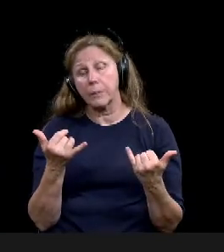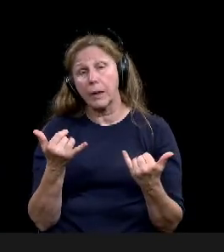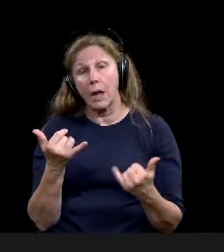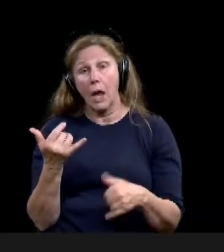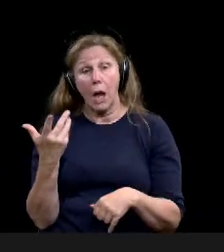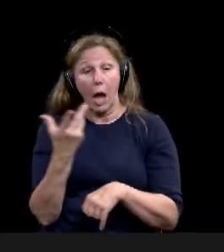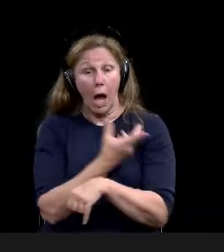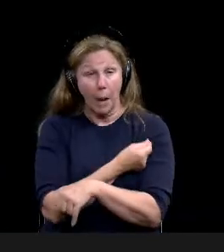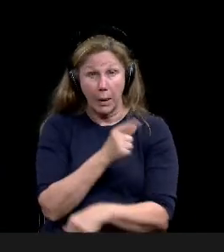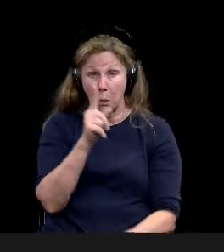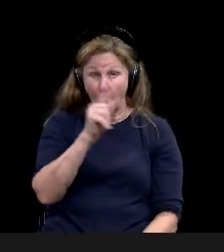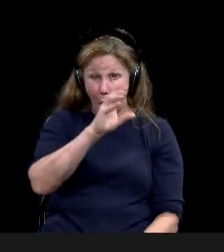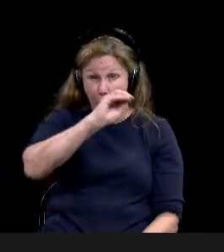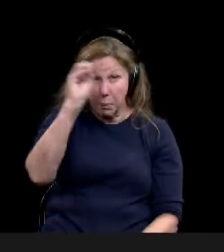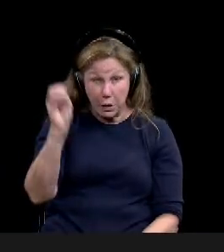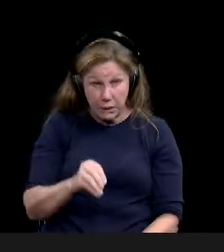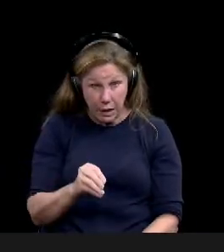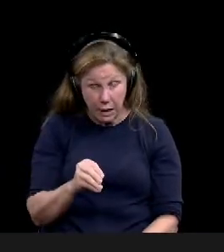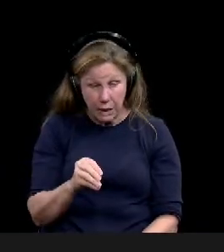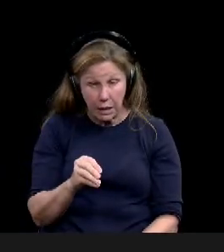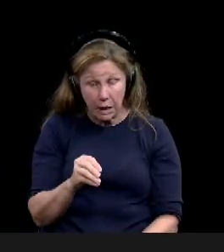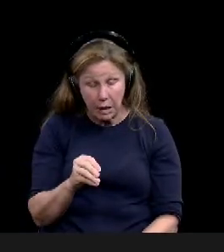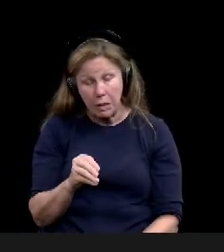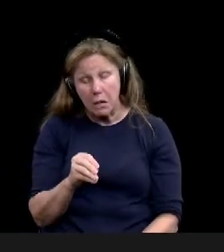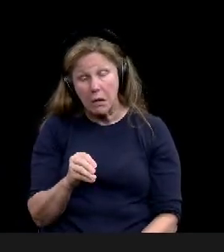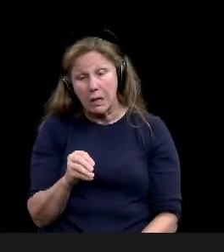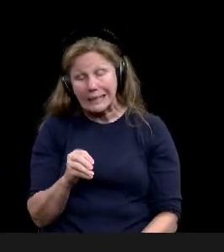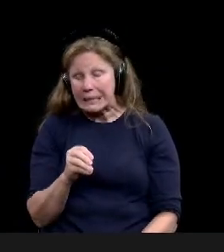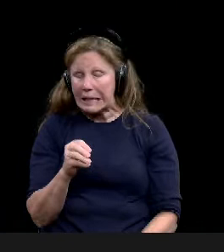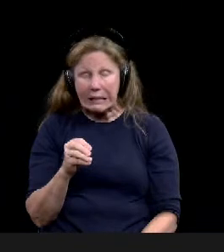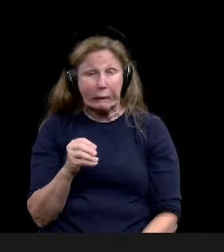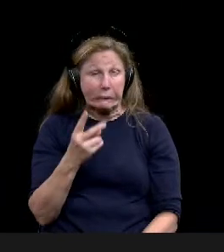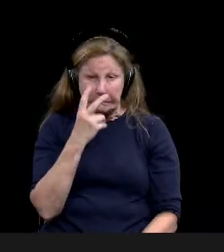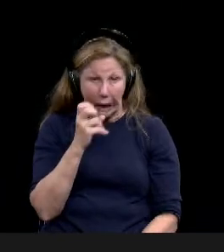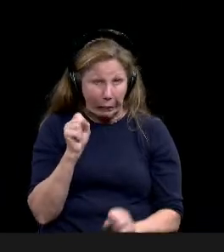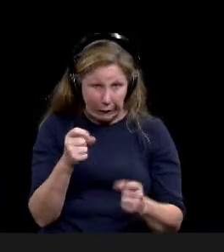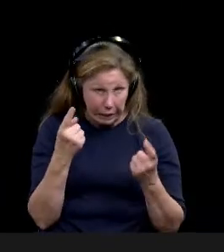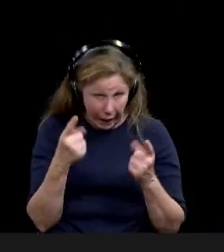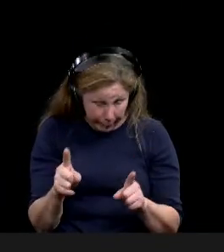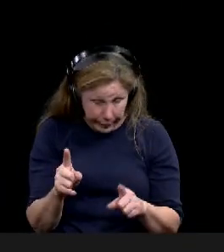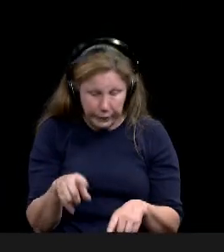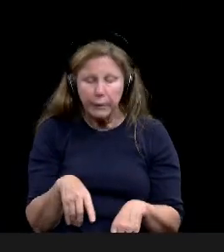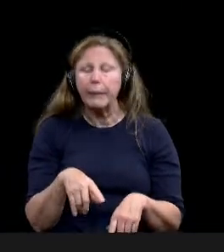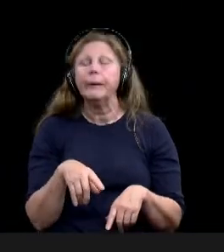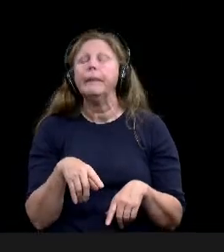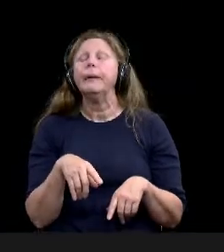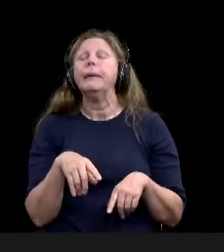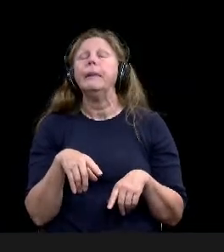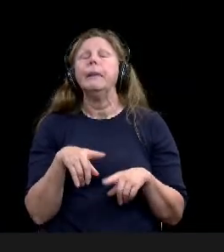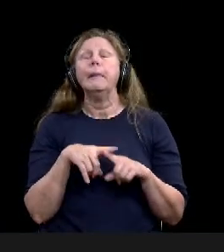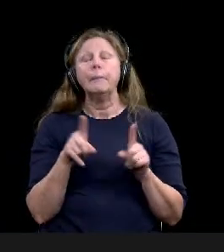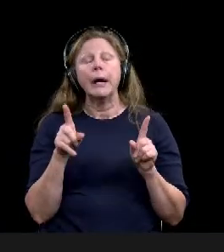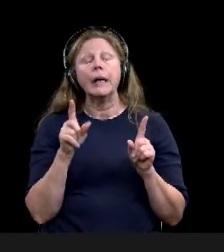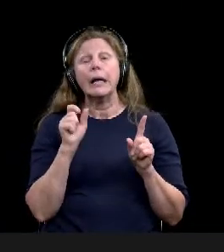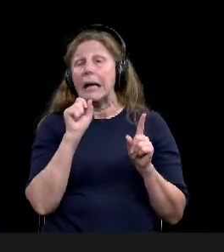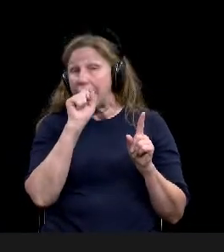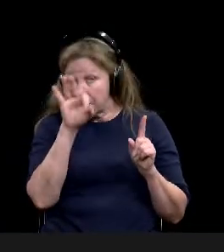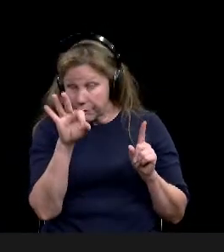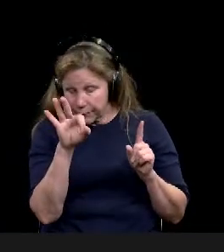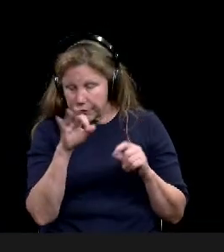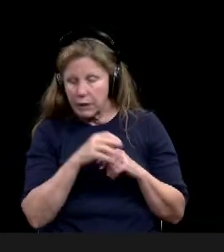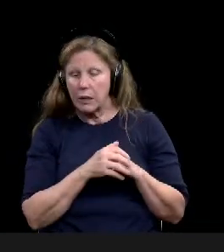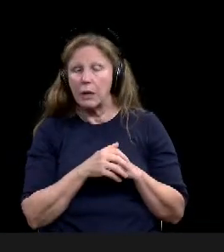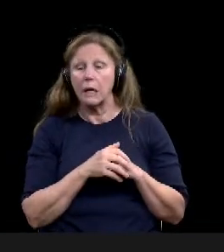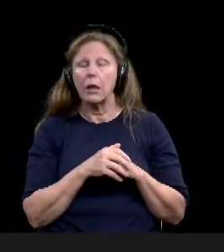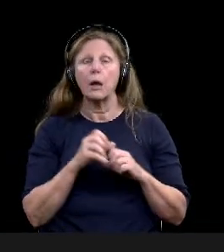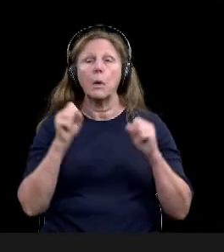if we can build a wall around vulnerable individuals who may not be vaccinated, we can build